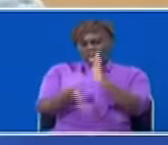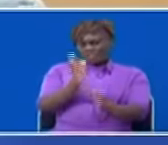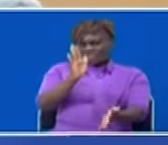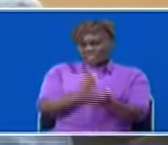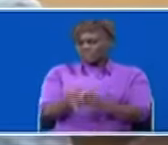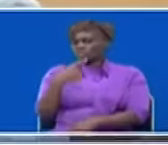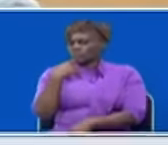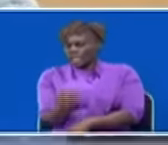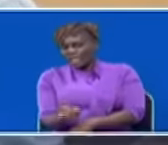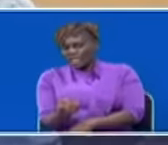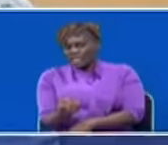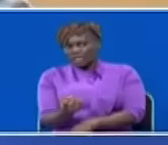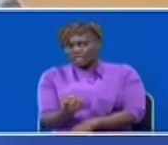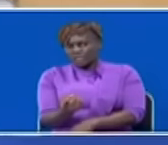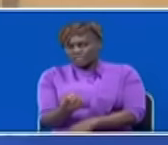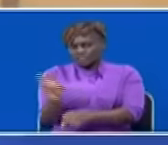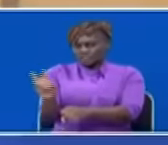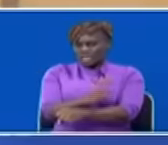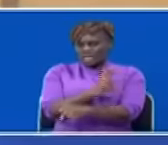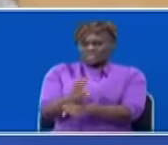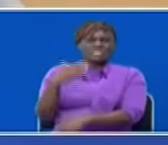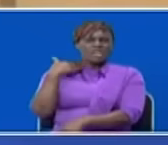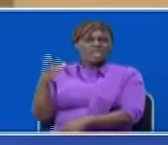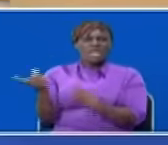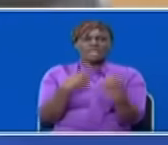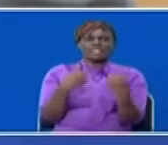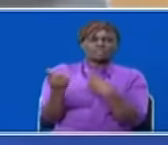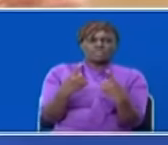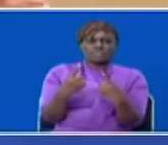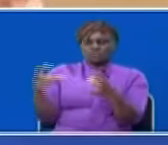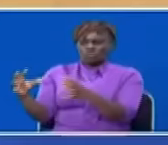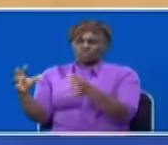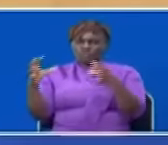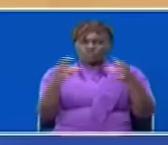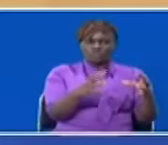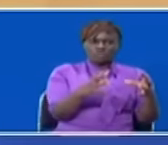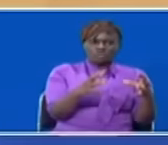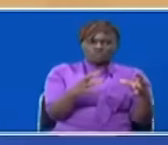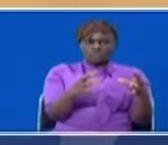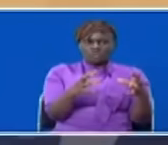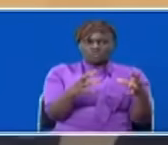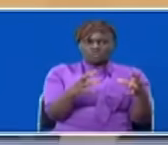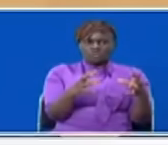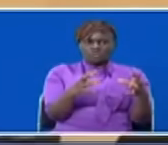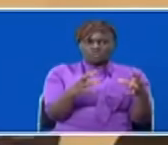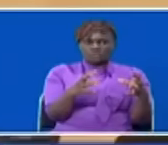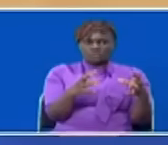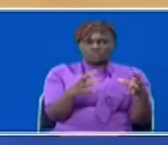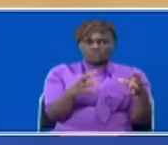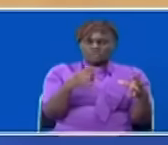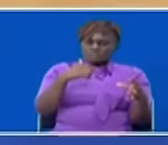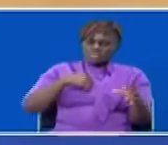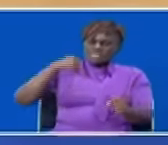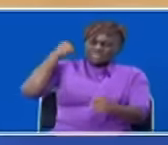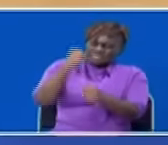cha kusema. Ni kutafuta tu uchochezi jamii hii na jamii ile. Hiyo kura mimi nitatafuta kabisa bwana Kabogo. Hii nitafanya